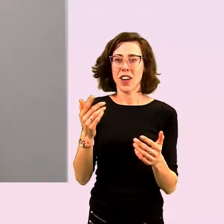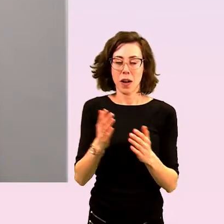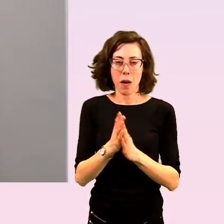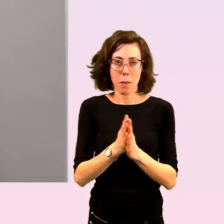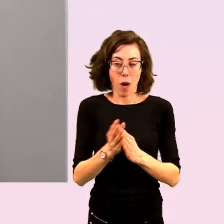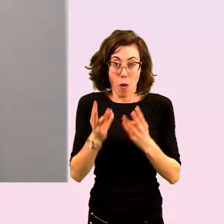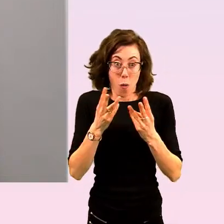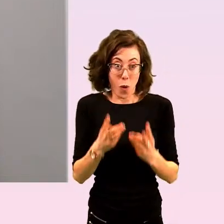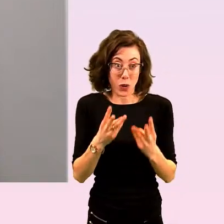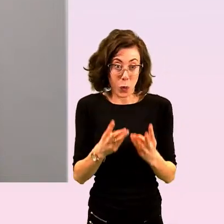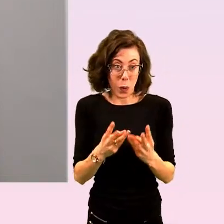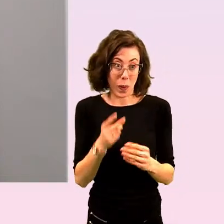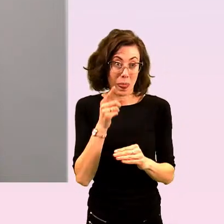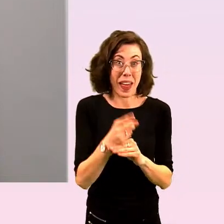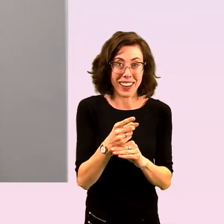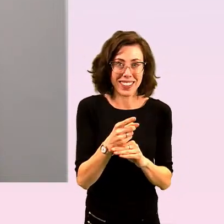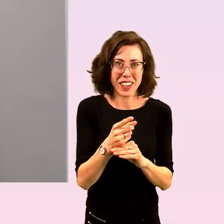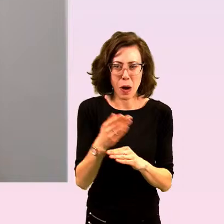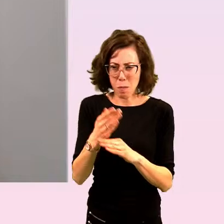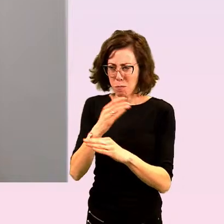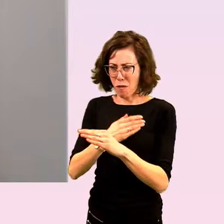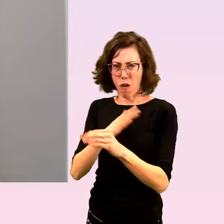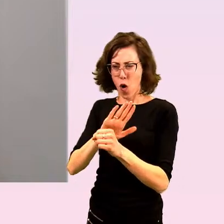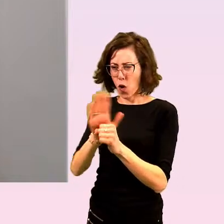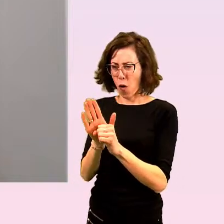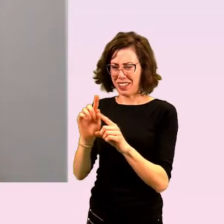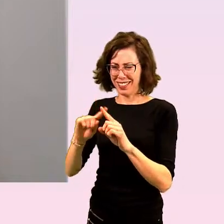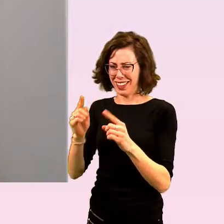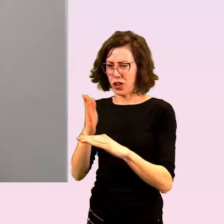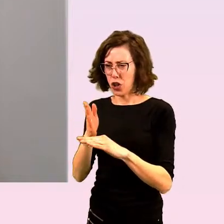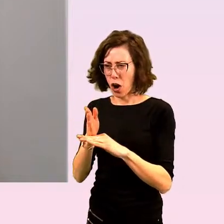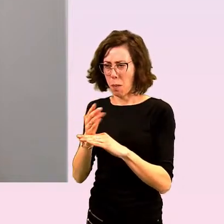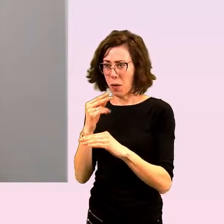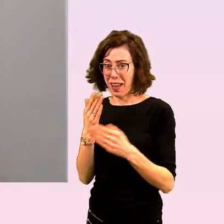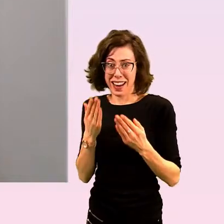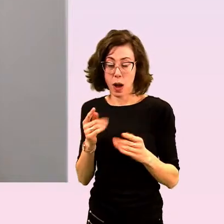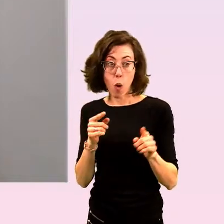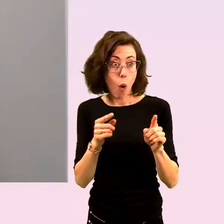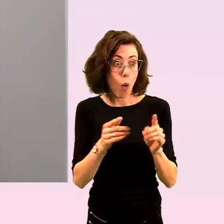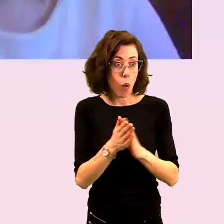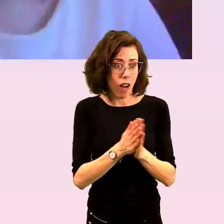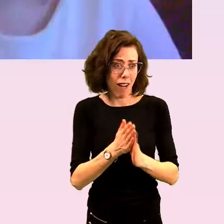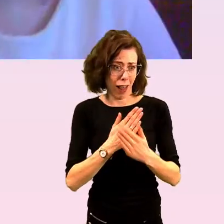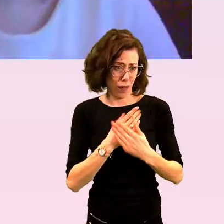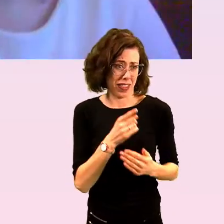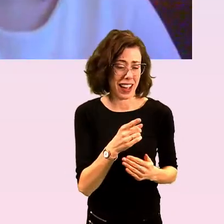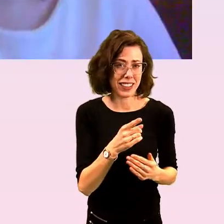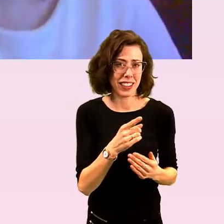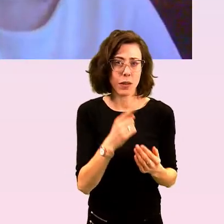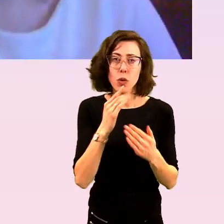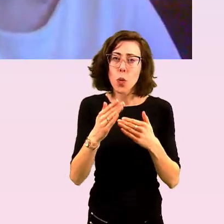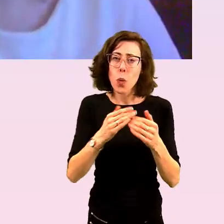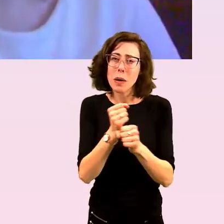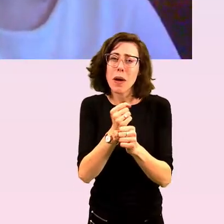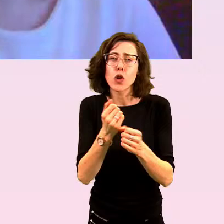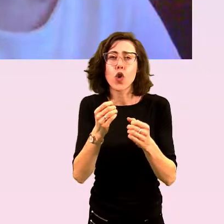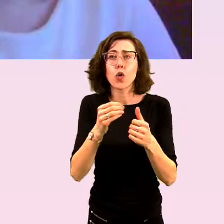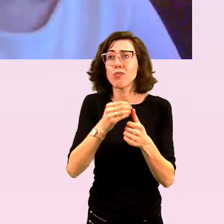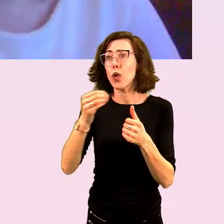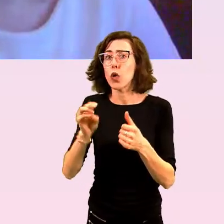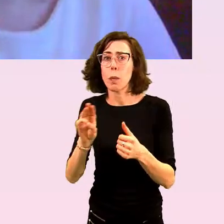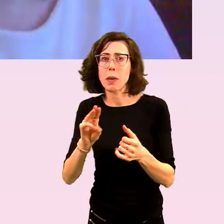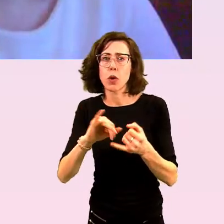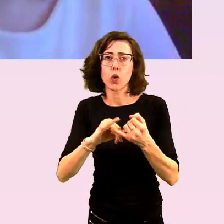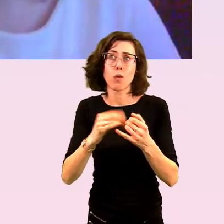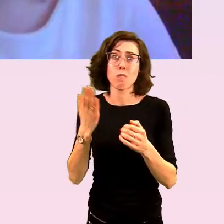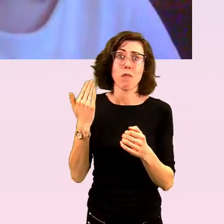for them before the pandemic. What about the other way around? What about the people who were already working for their passion and have now had to move into a